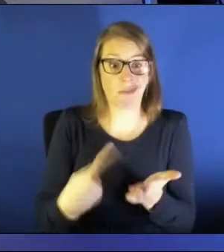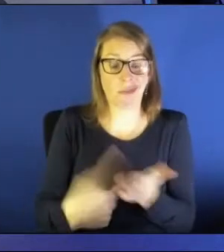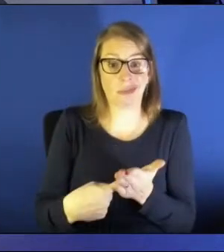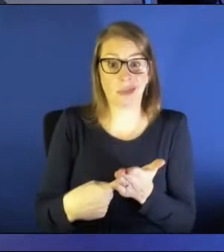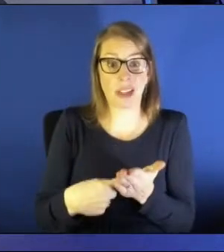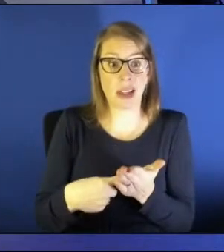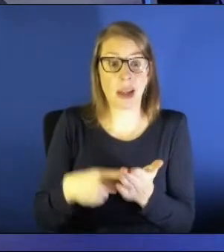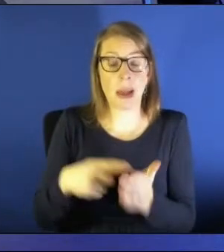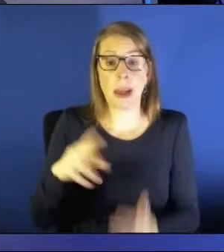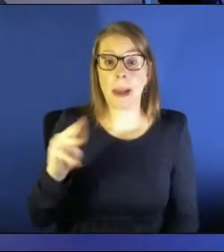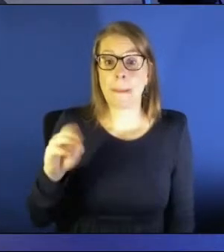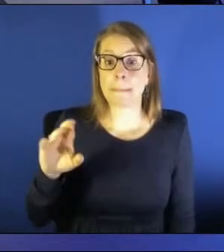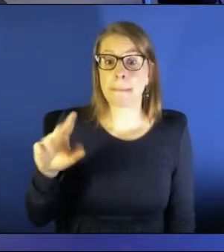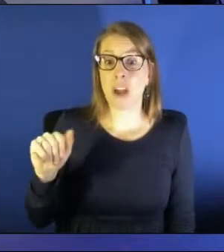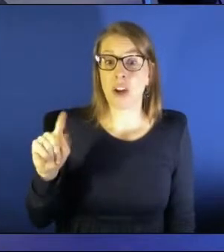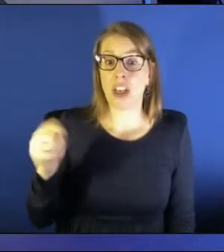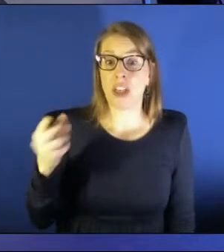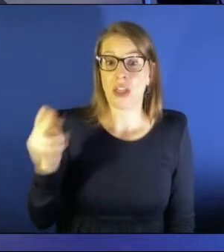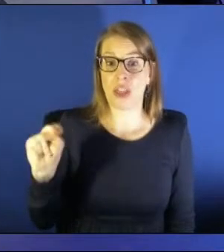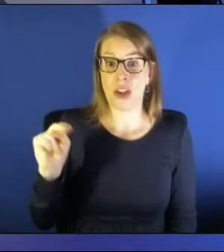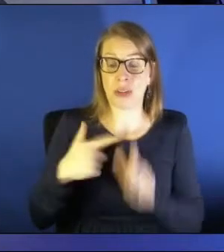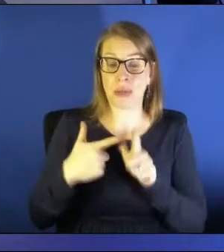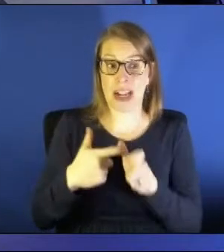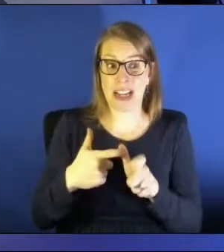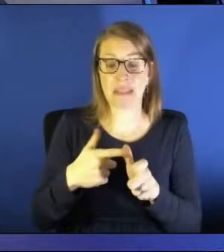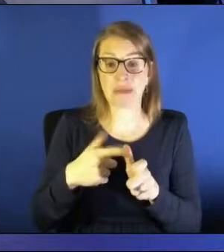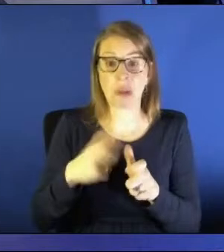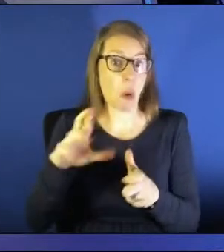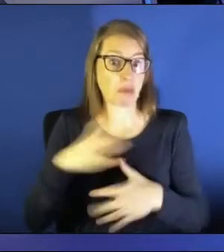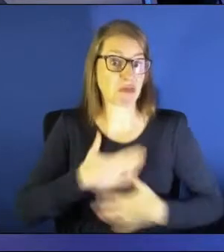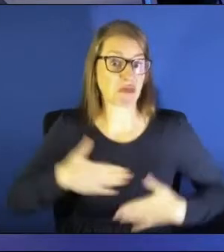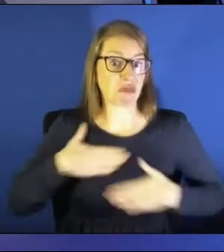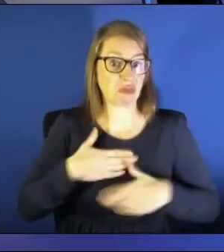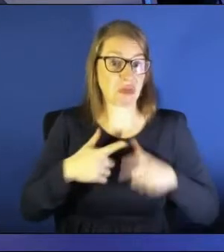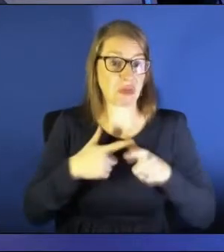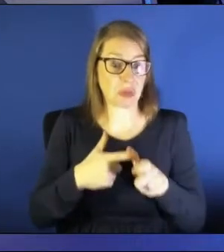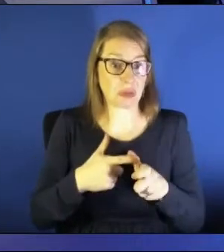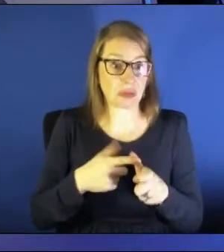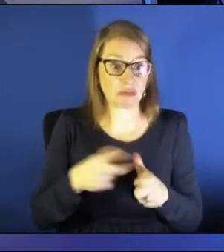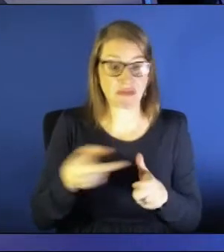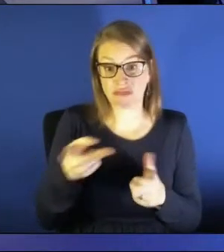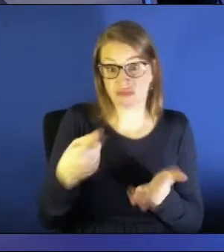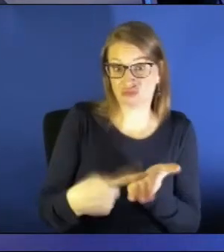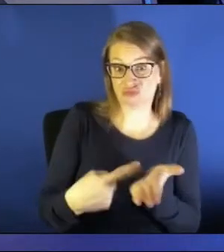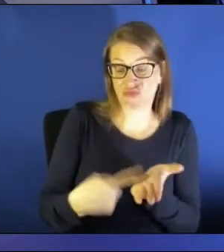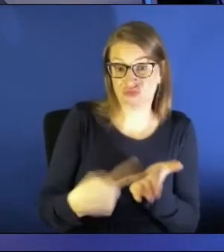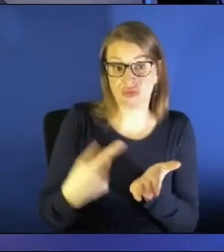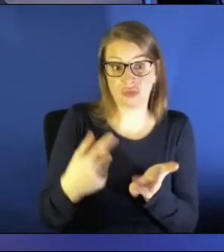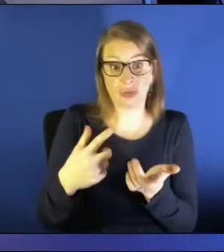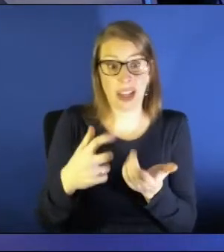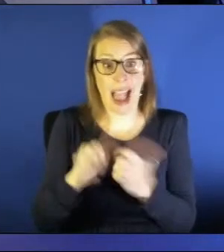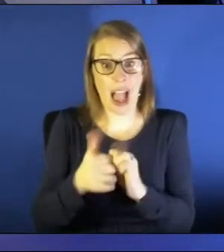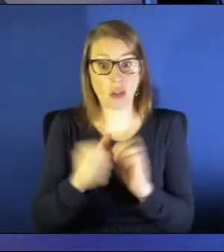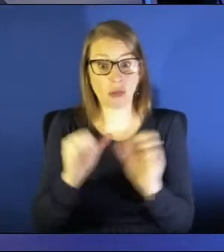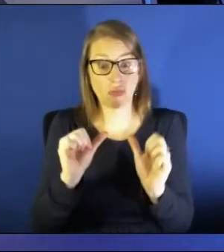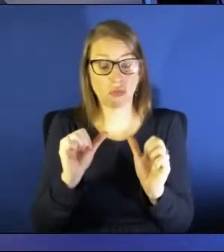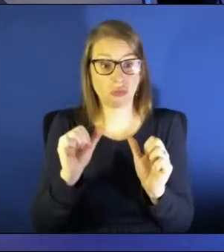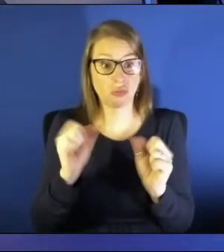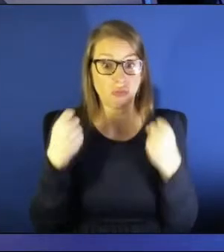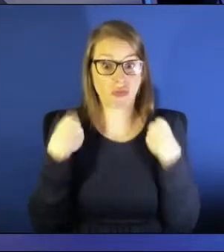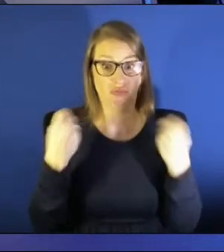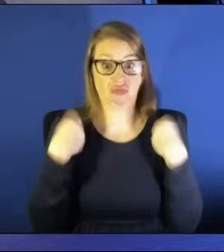in general, even if you just do it for fun. So we just want to talk about how to stay in good shape and how to do it right. Dr. Bruce Toby, he's the retired chair